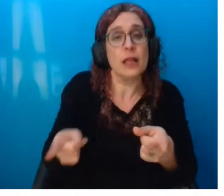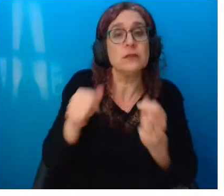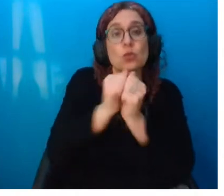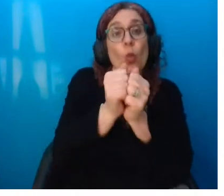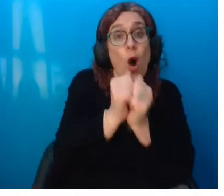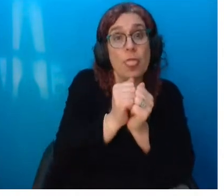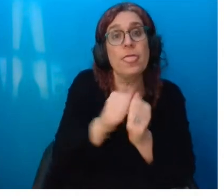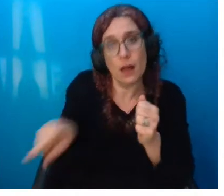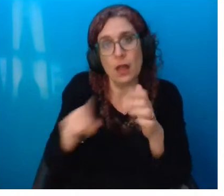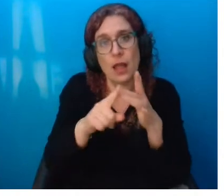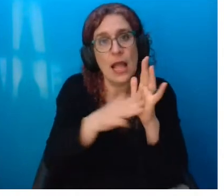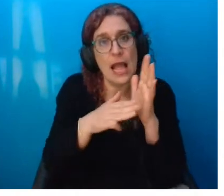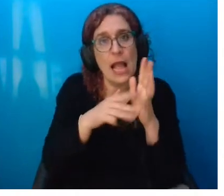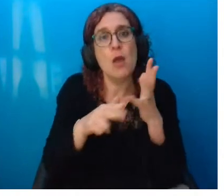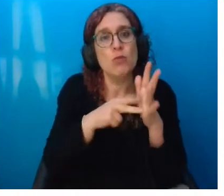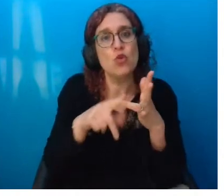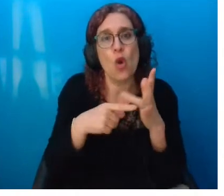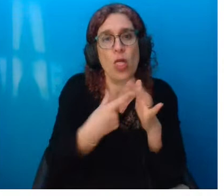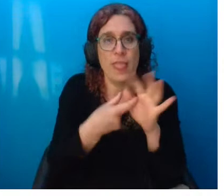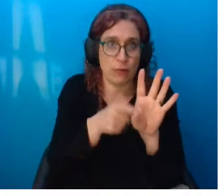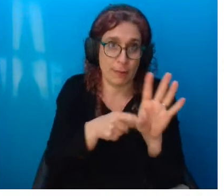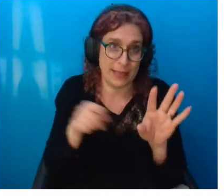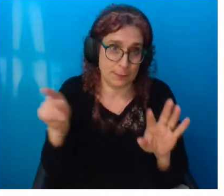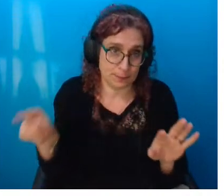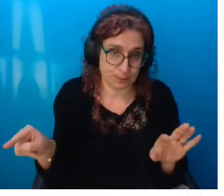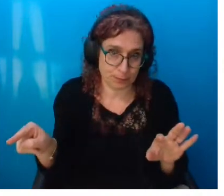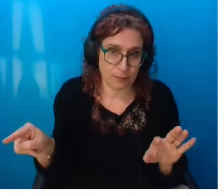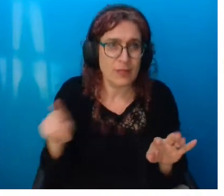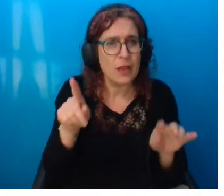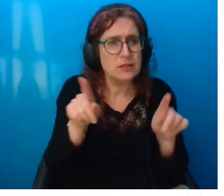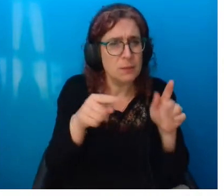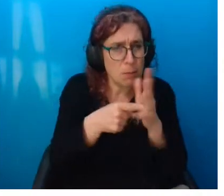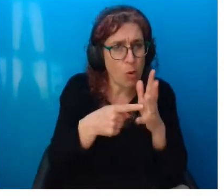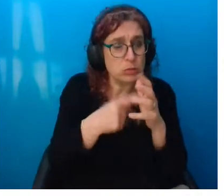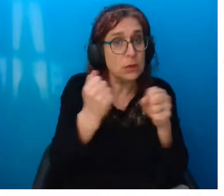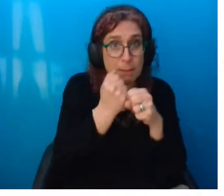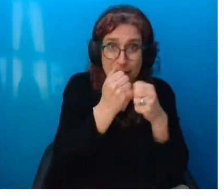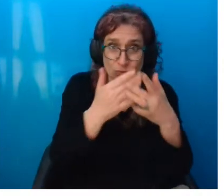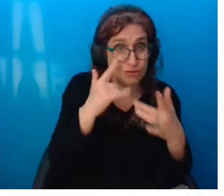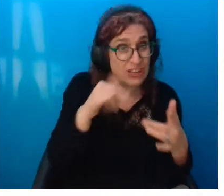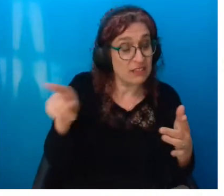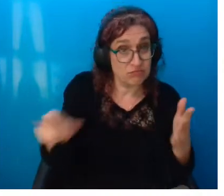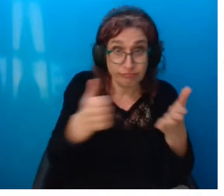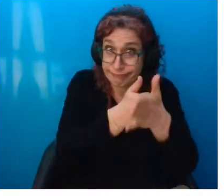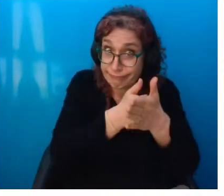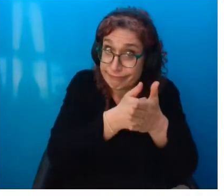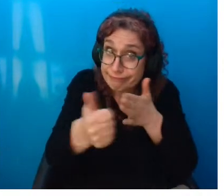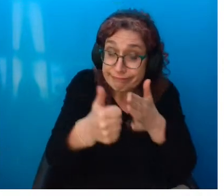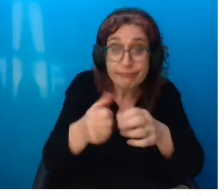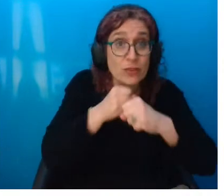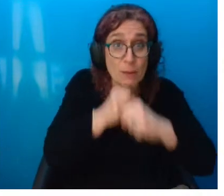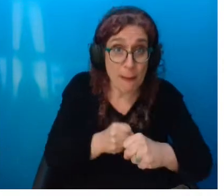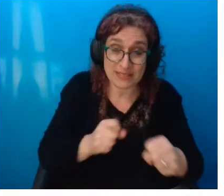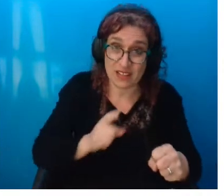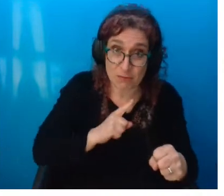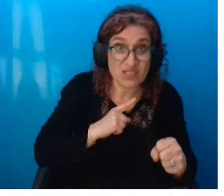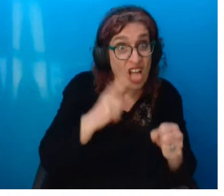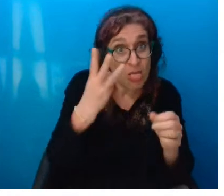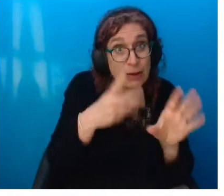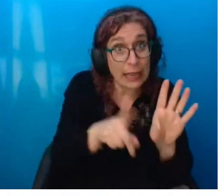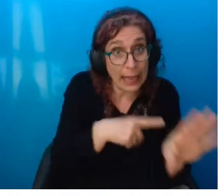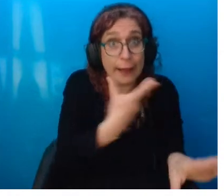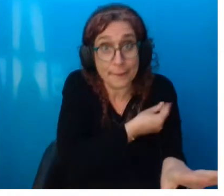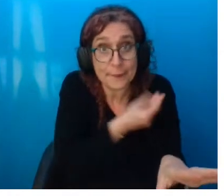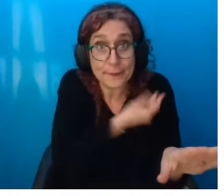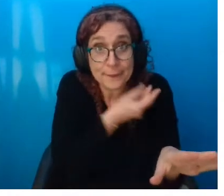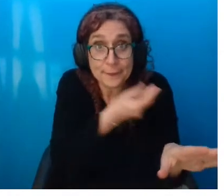need to check the patient's understanding and commitment, because it's quite a long journey, 3 years for immunotherapy